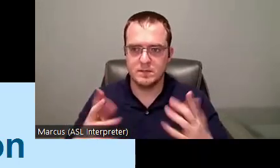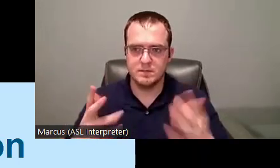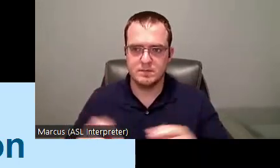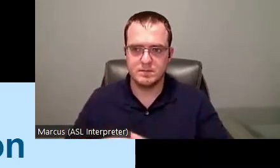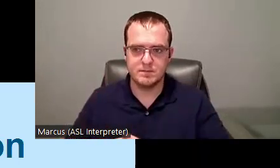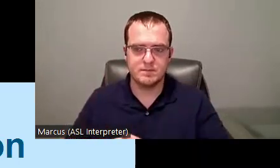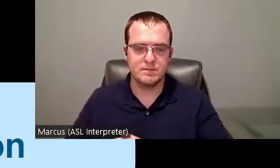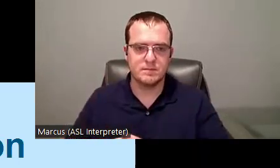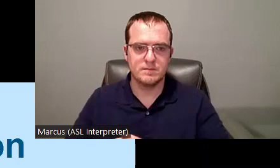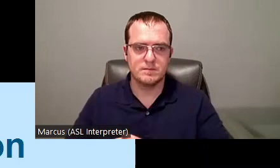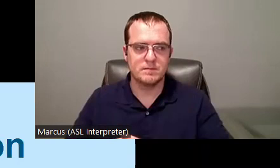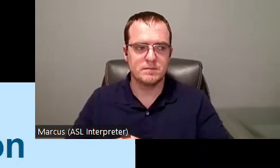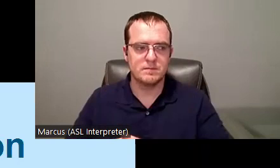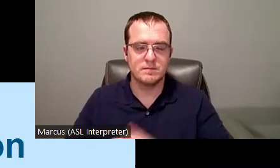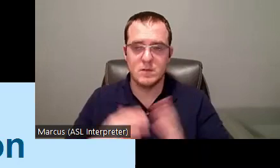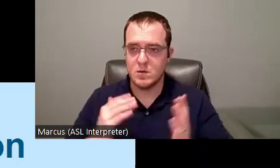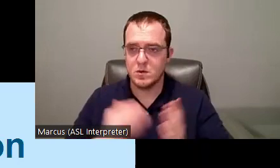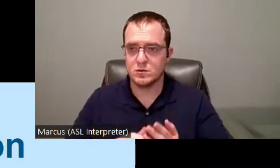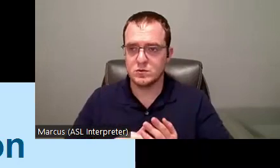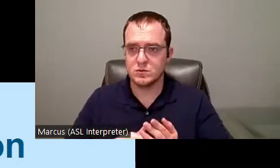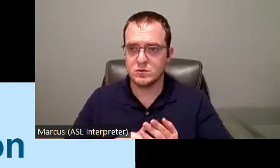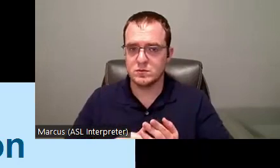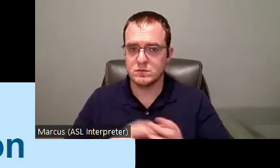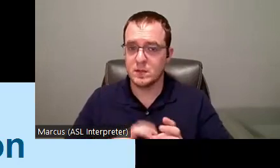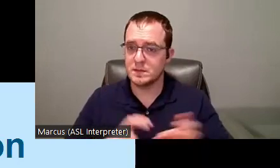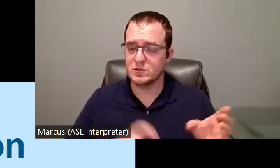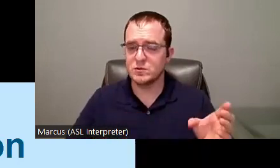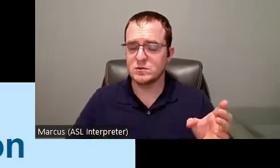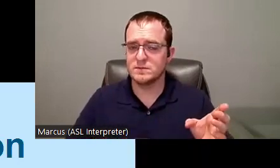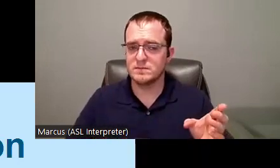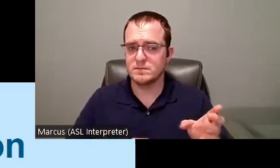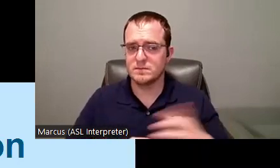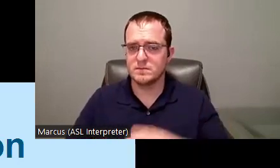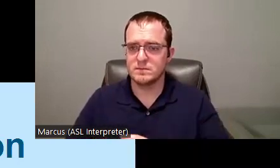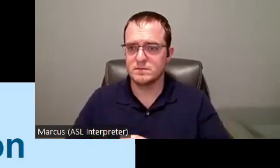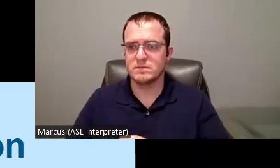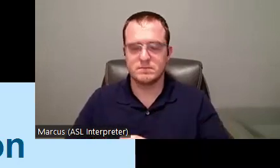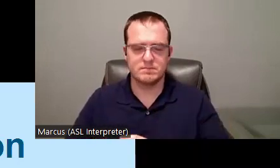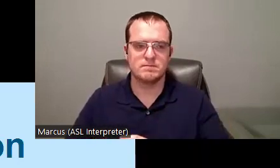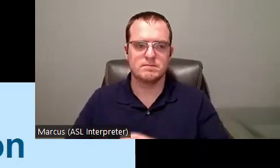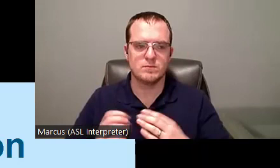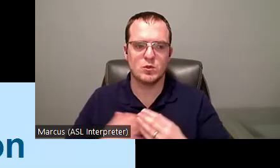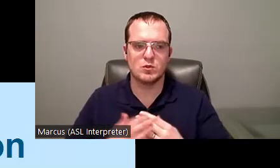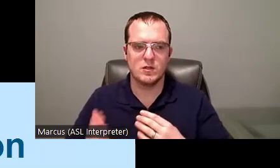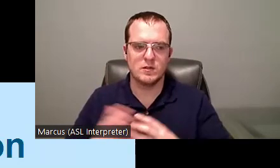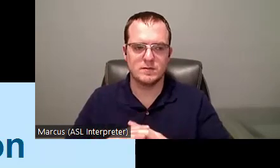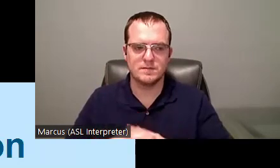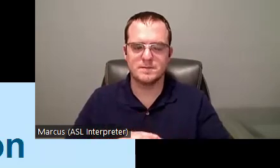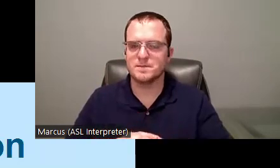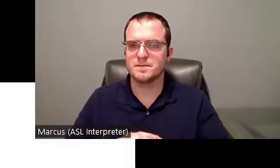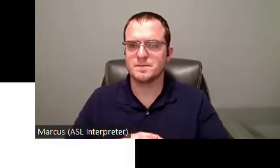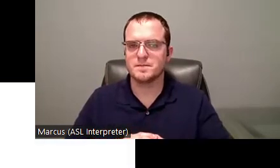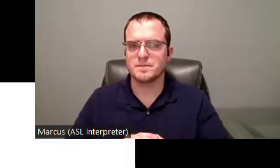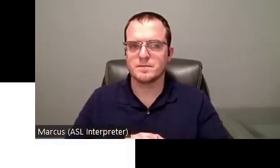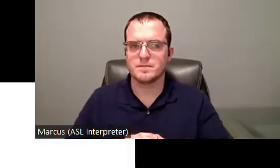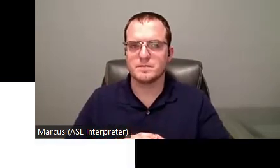Aye. Any opposed or abstentions? The motion carries. Thanks, Director.